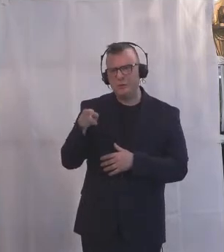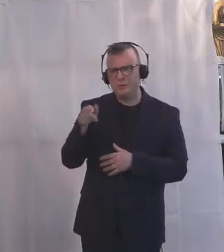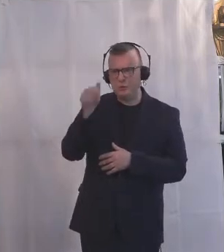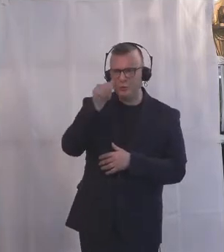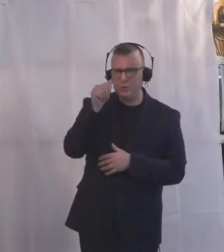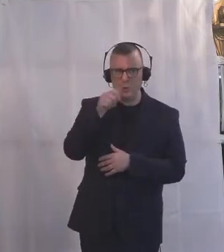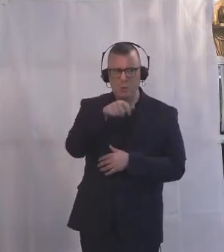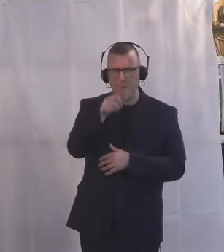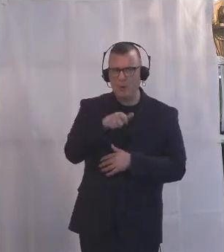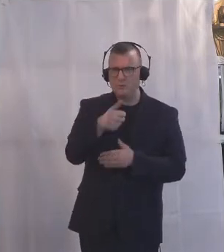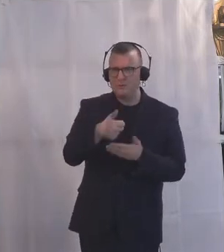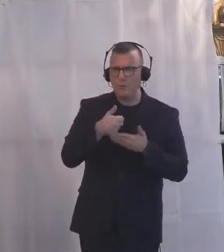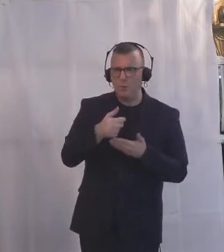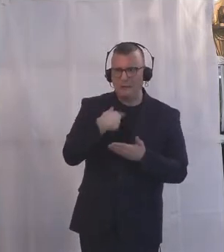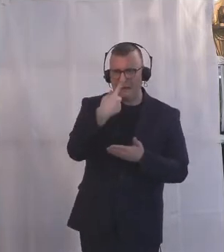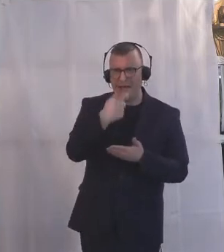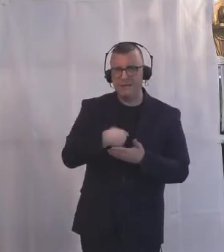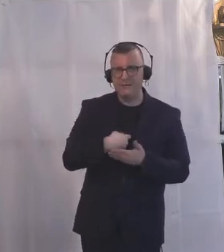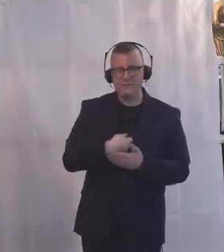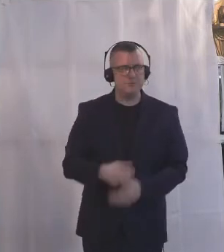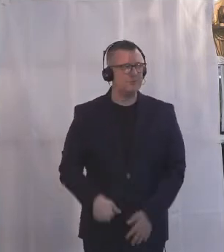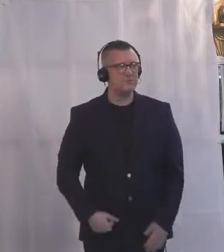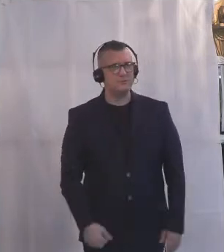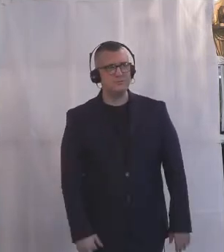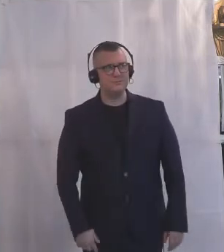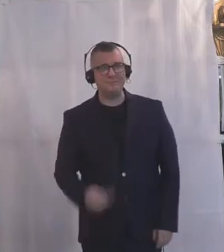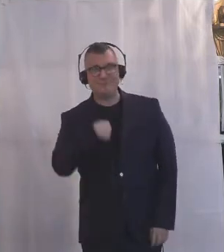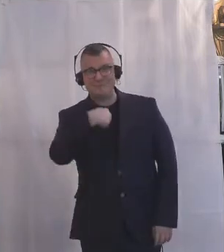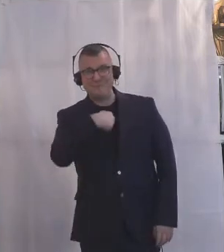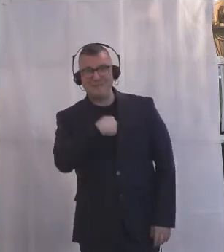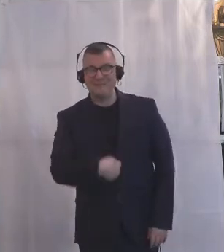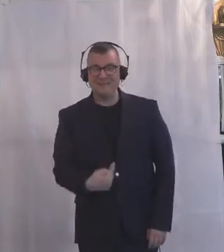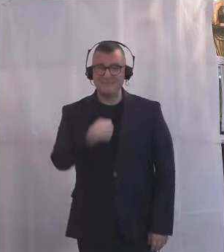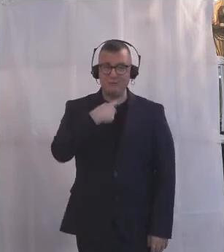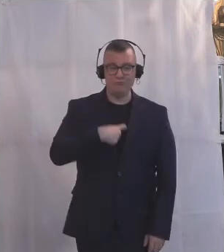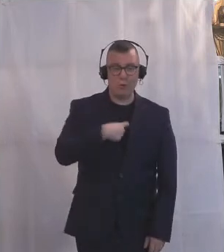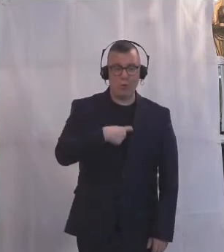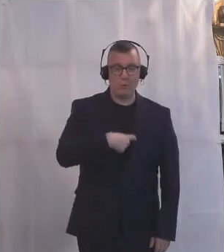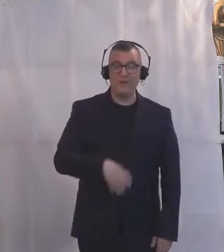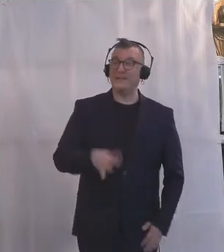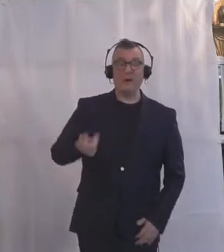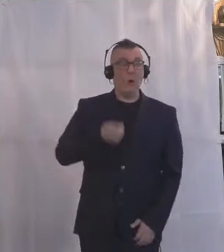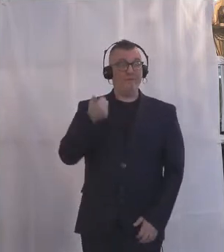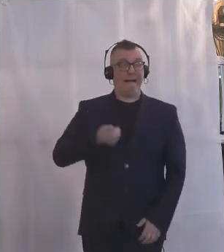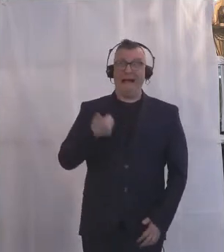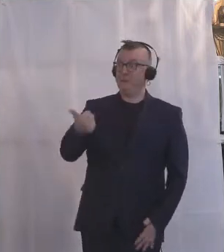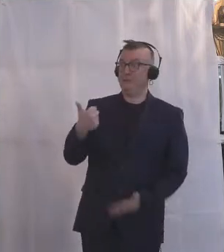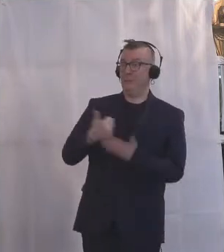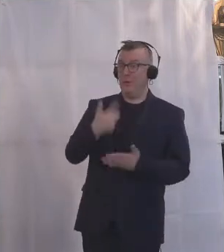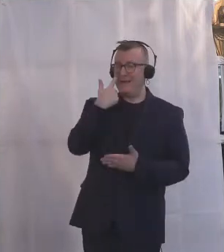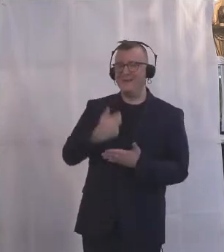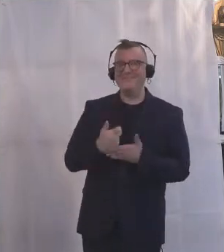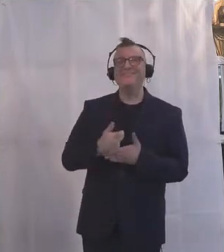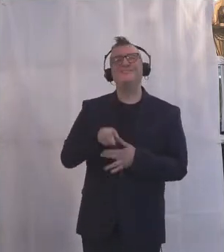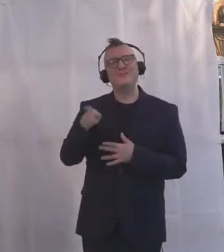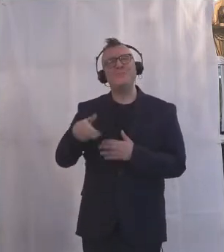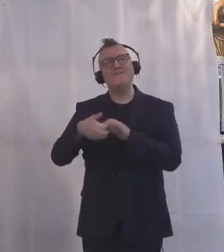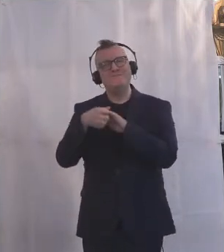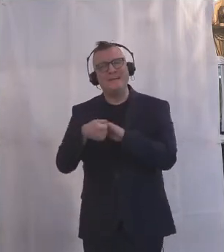knew somebody, and he looked at me and went, that's my job. And I was like, oh, will you do this then? And that's what he's actually